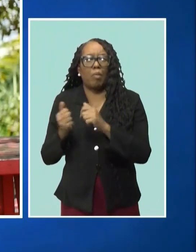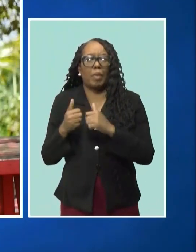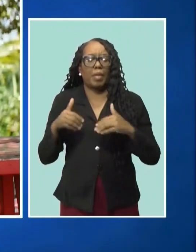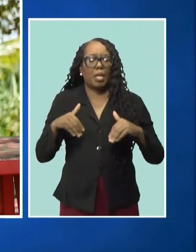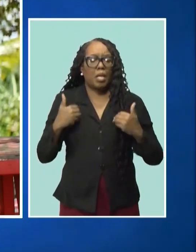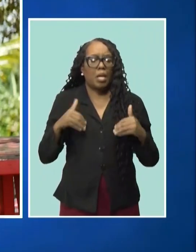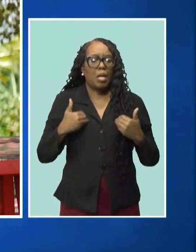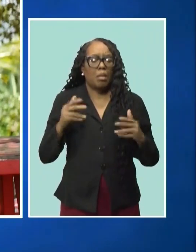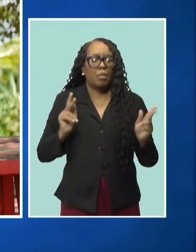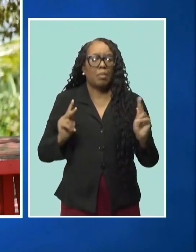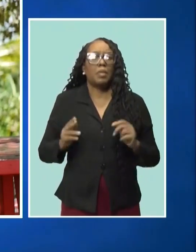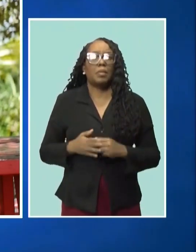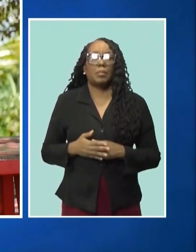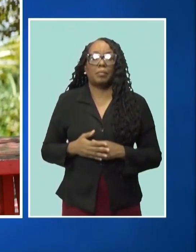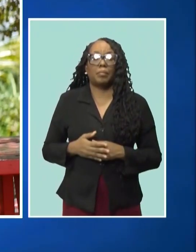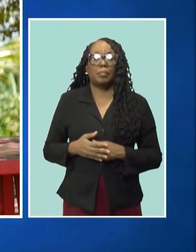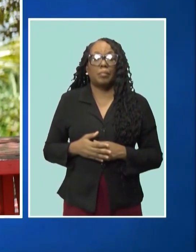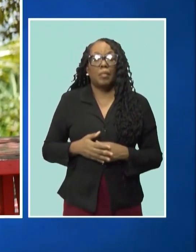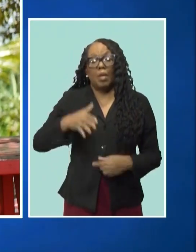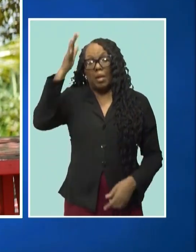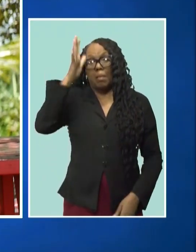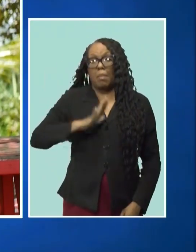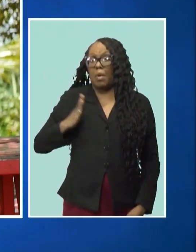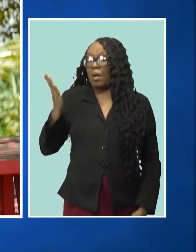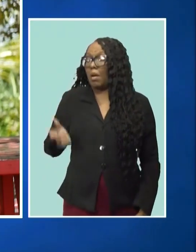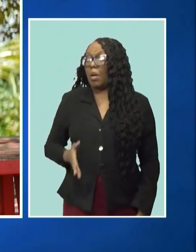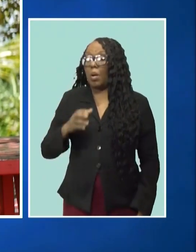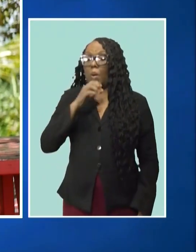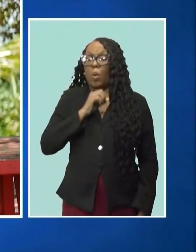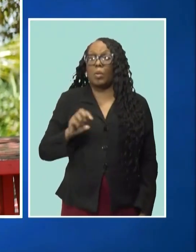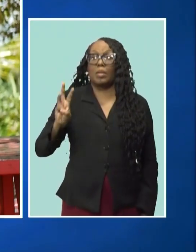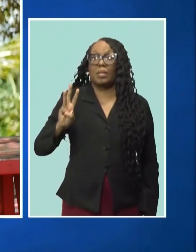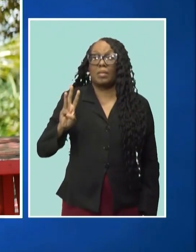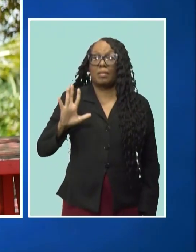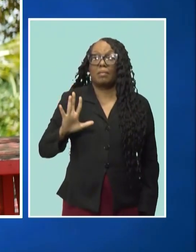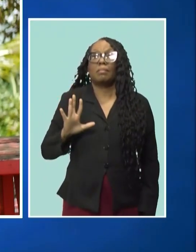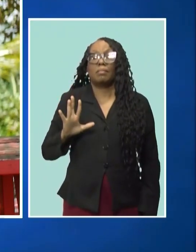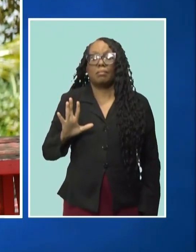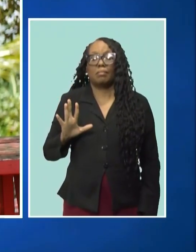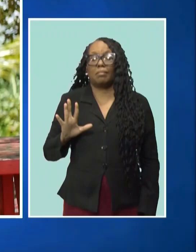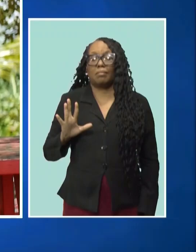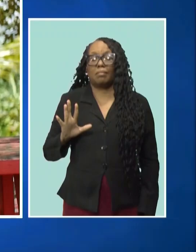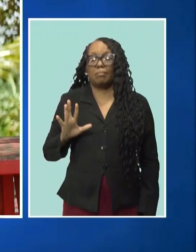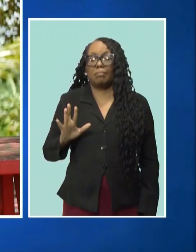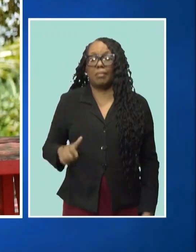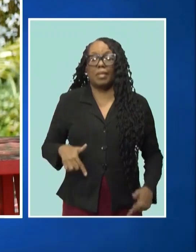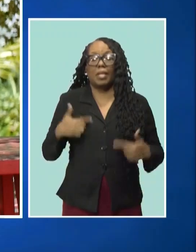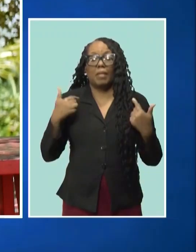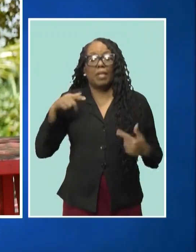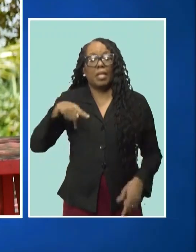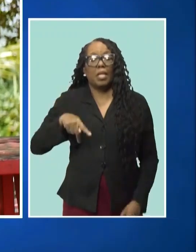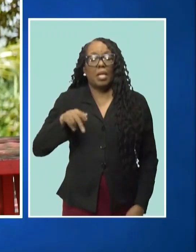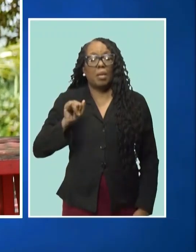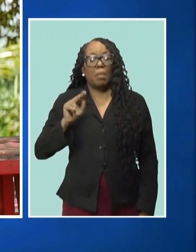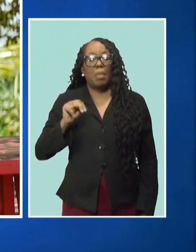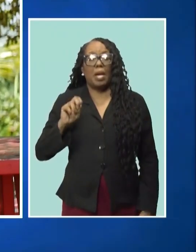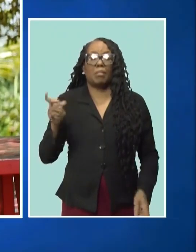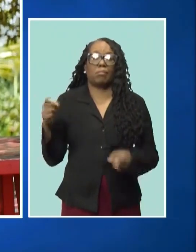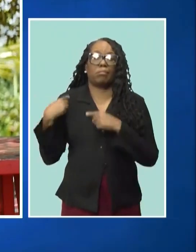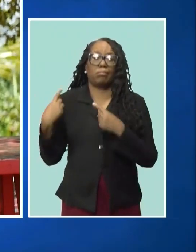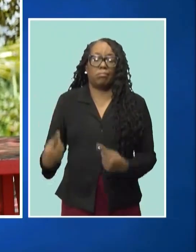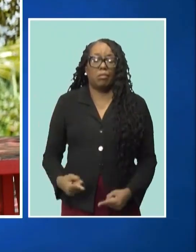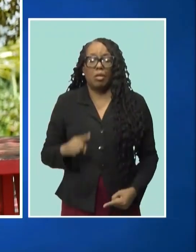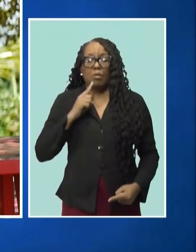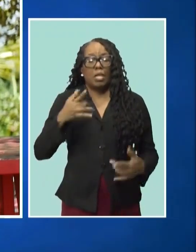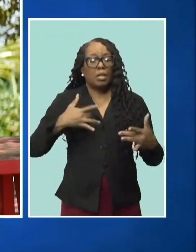65-year-old Ivan Speed Ford, who has called the Pine St. Michael his home for the majority of his life, is concerned about the level of violence taking